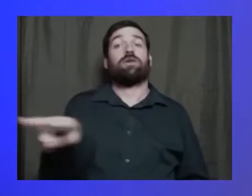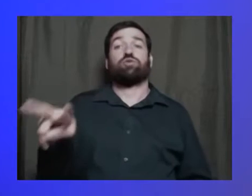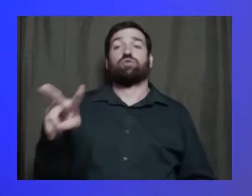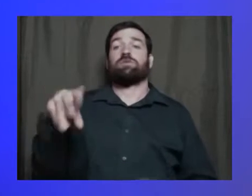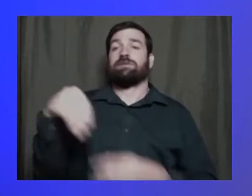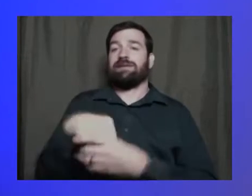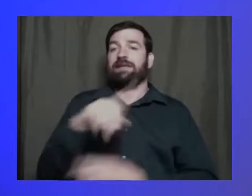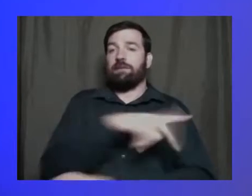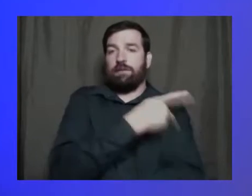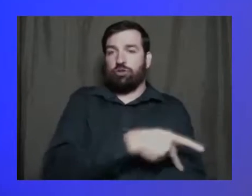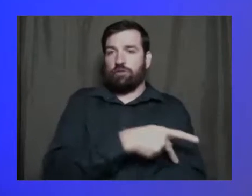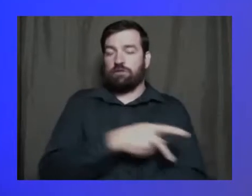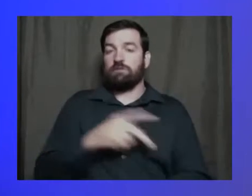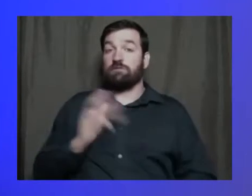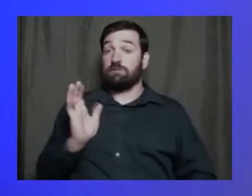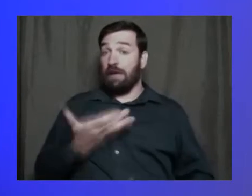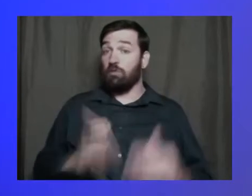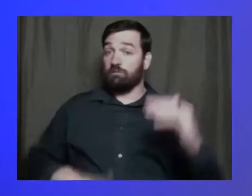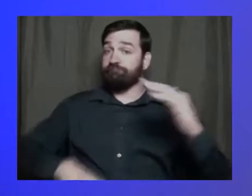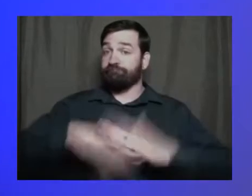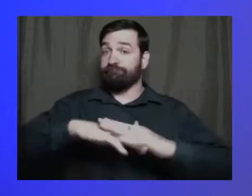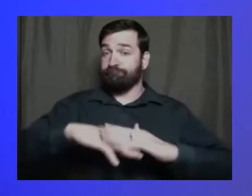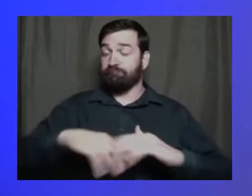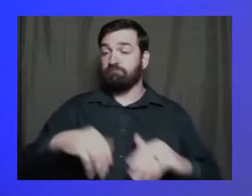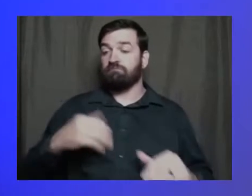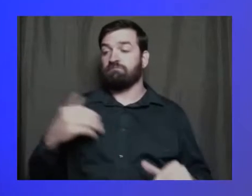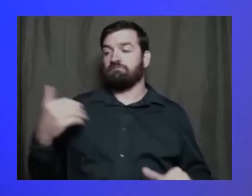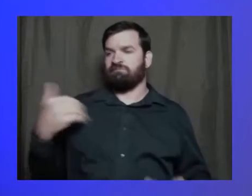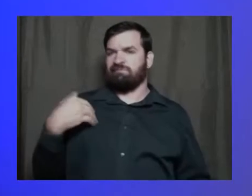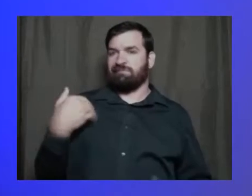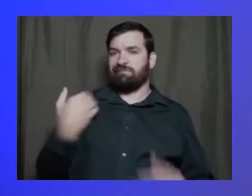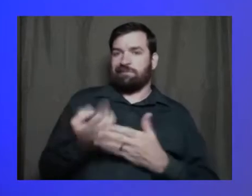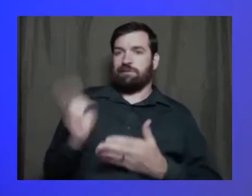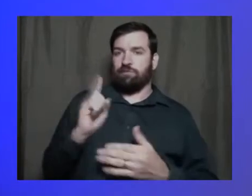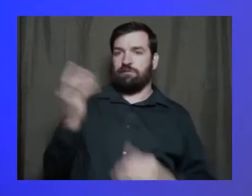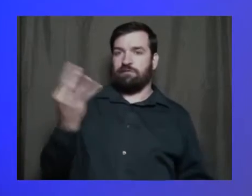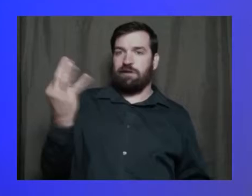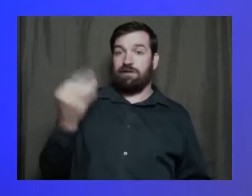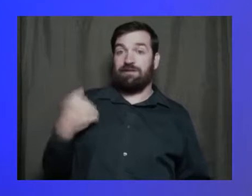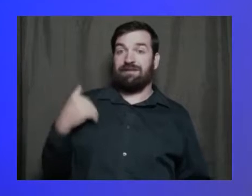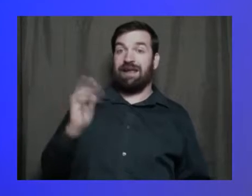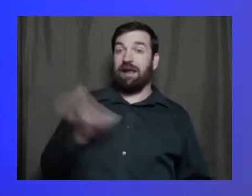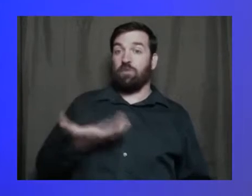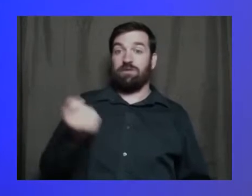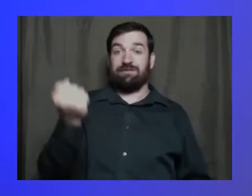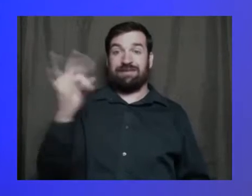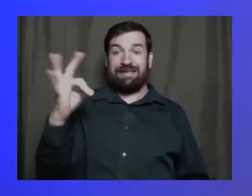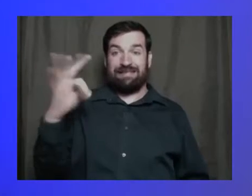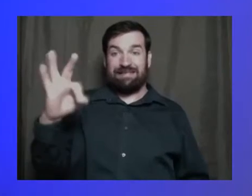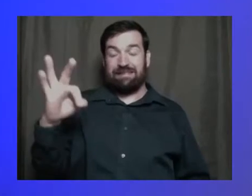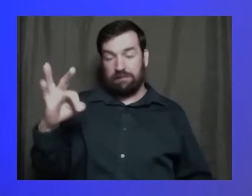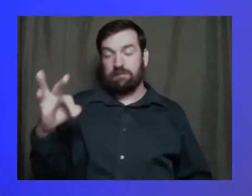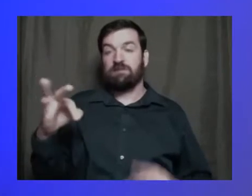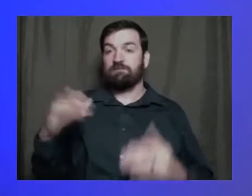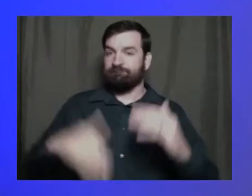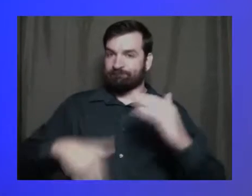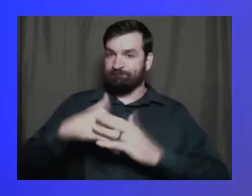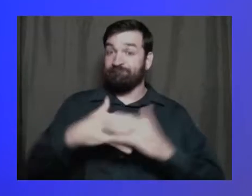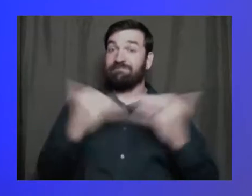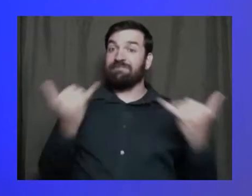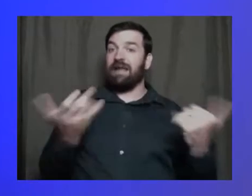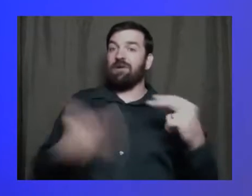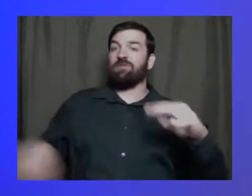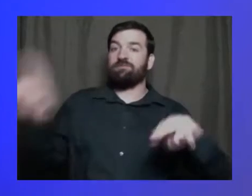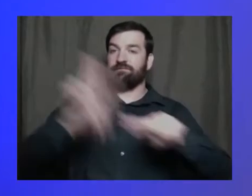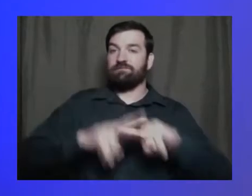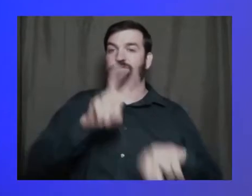is our peak. We had 19 on Friday, and we said at that time that was our peak. Now we have 22, which is our new peak. We are